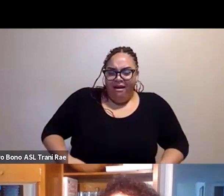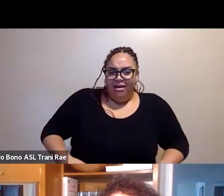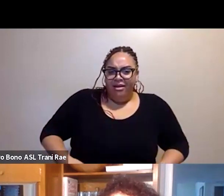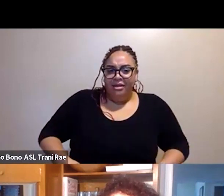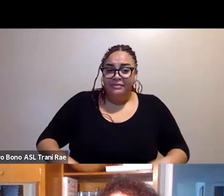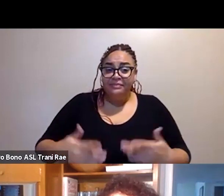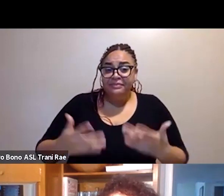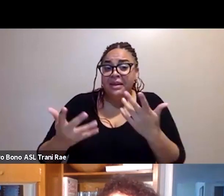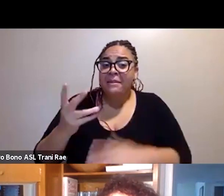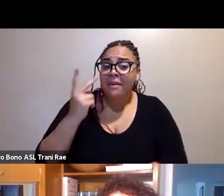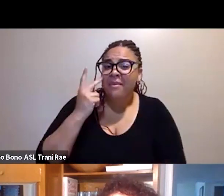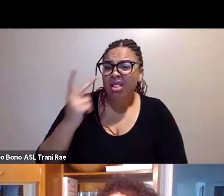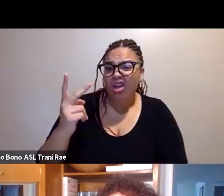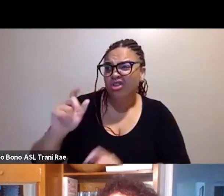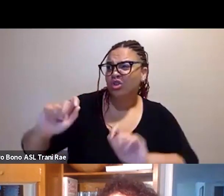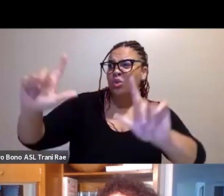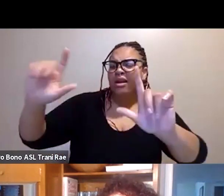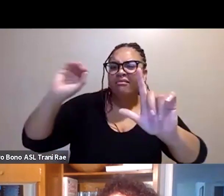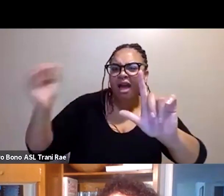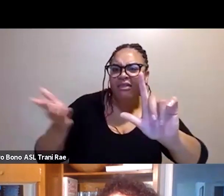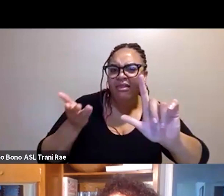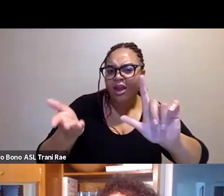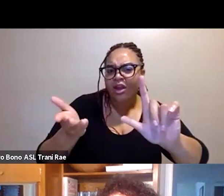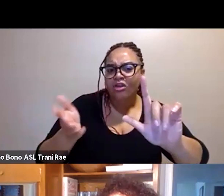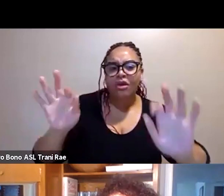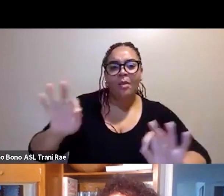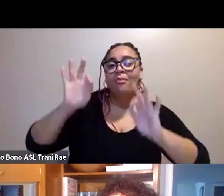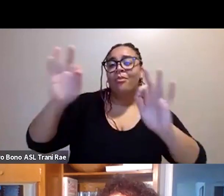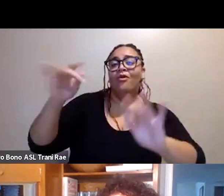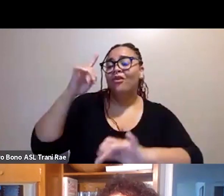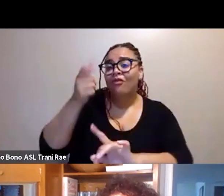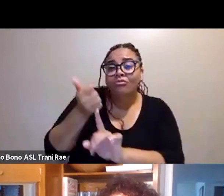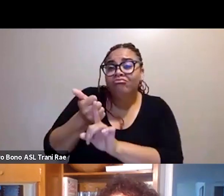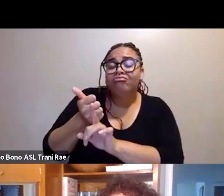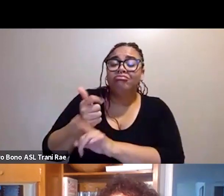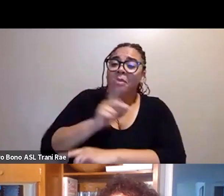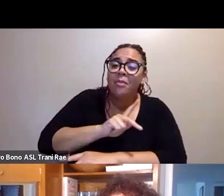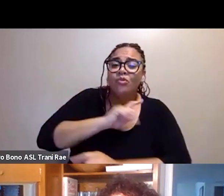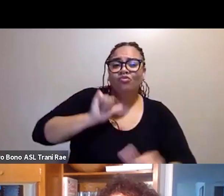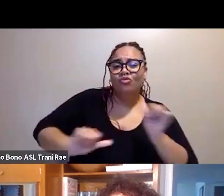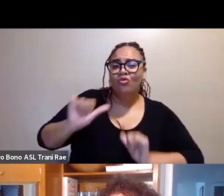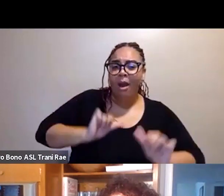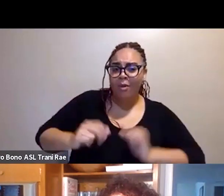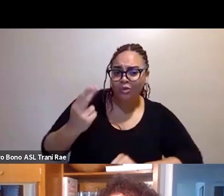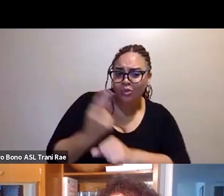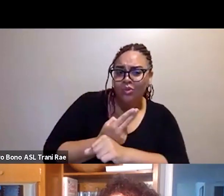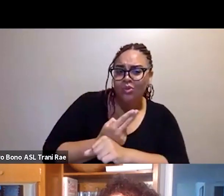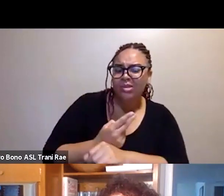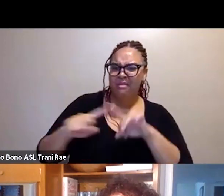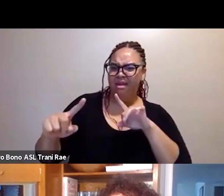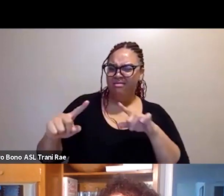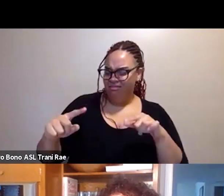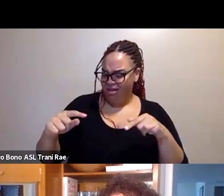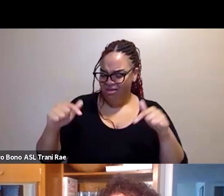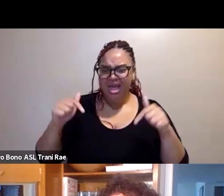a blank screen, perfect for your own personal drama to play upon, but this